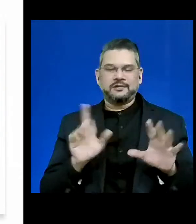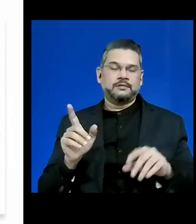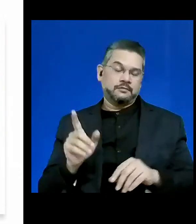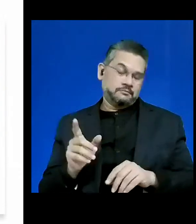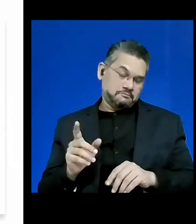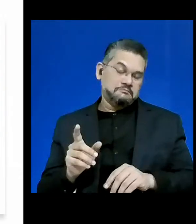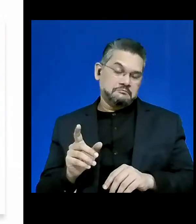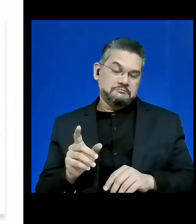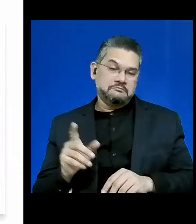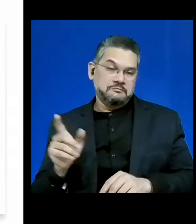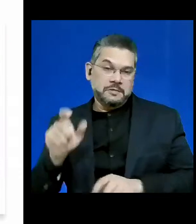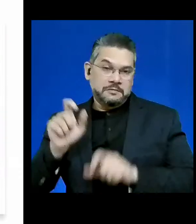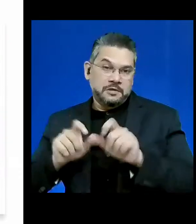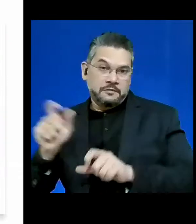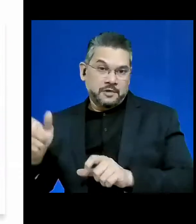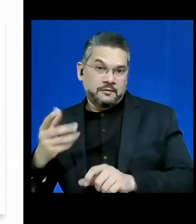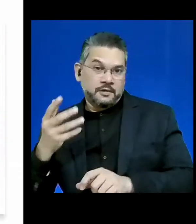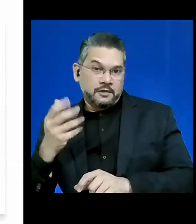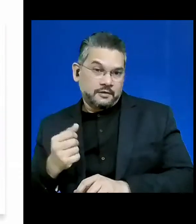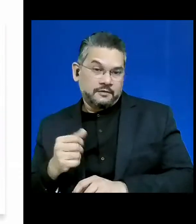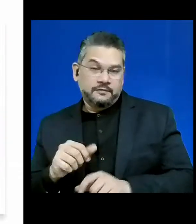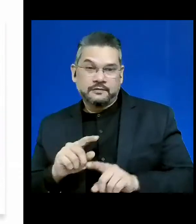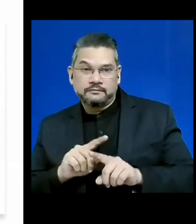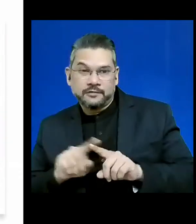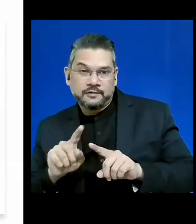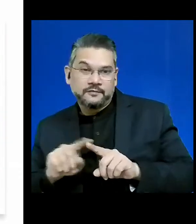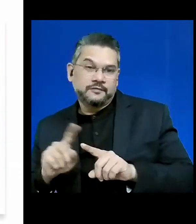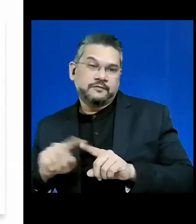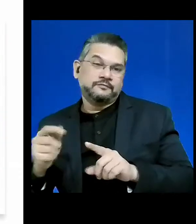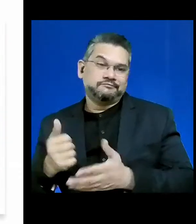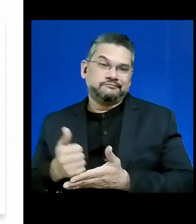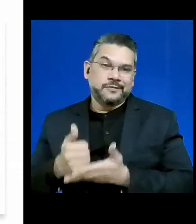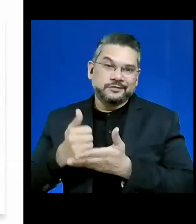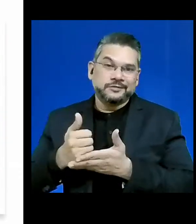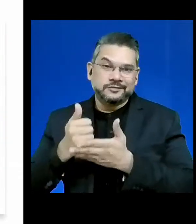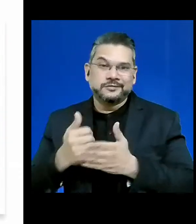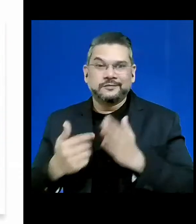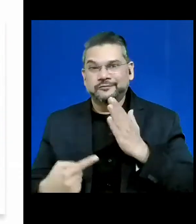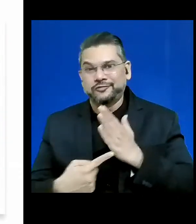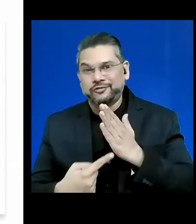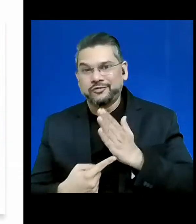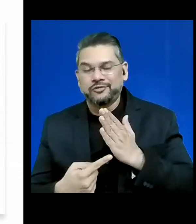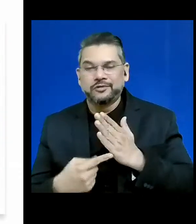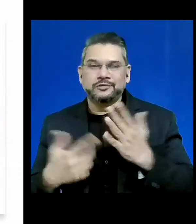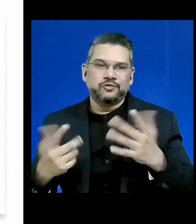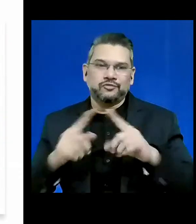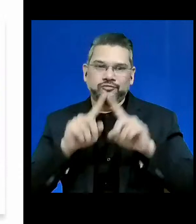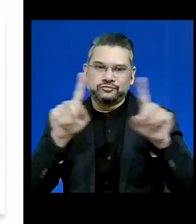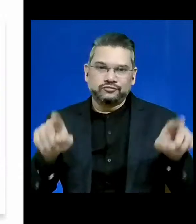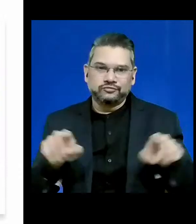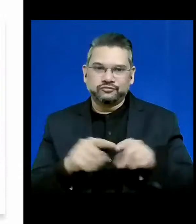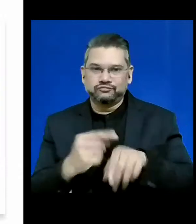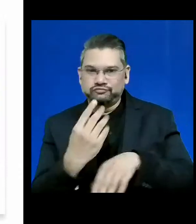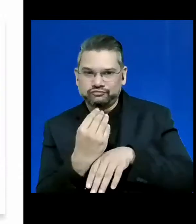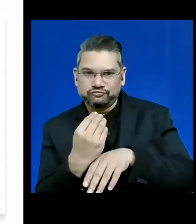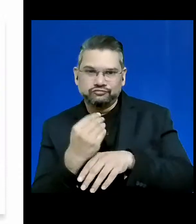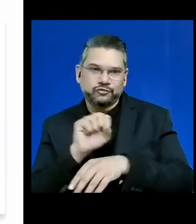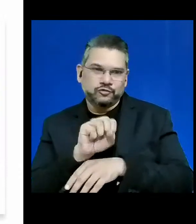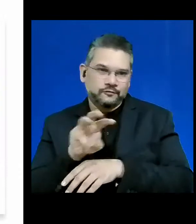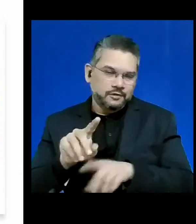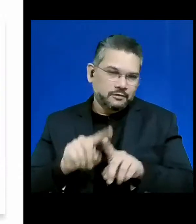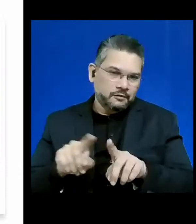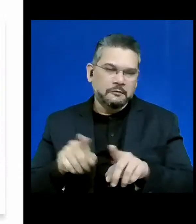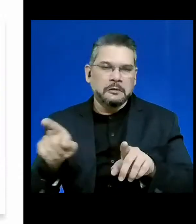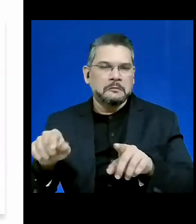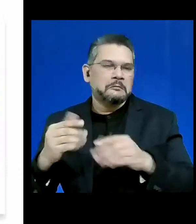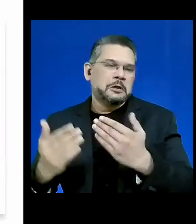assistive technologies that have an audio interface, like a screen reader, can actually directly go to different landmarks on the page.